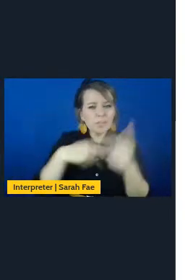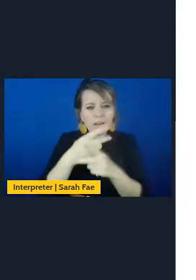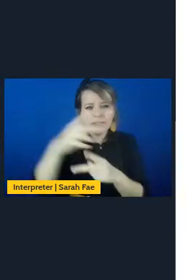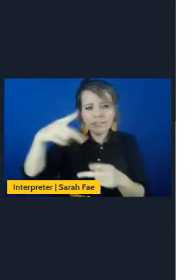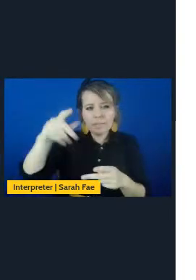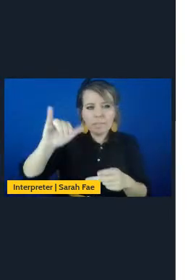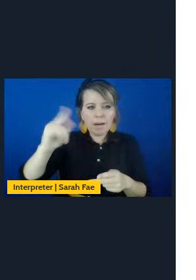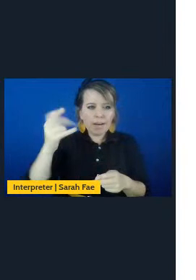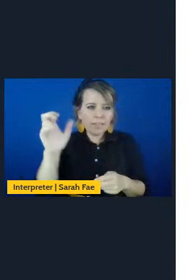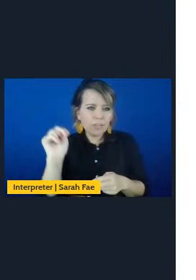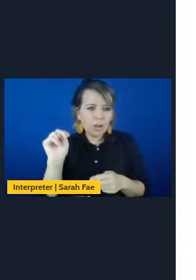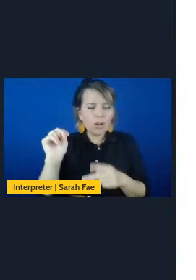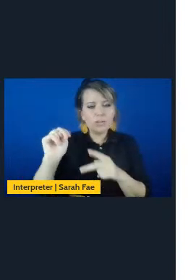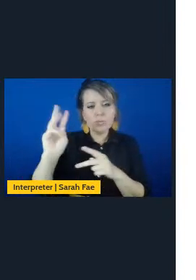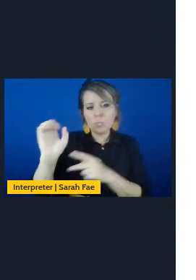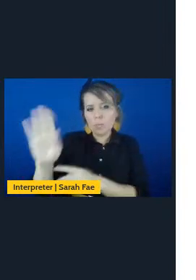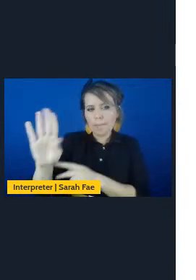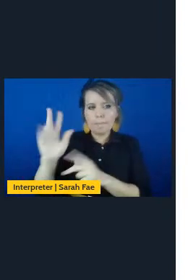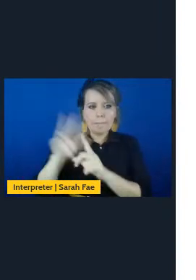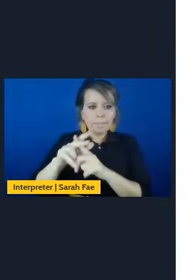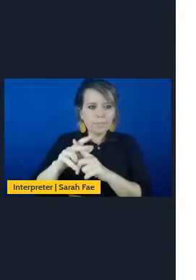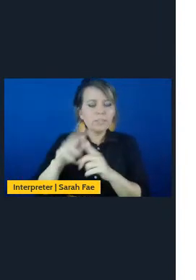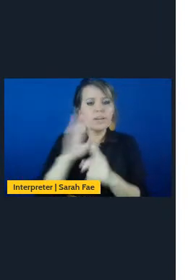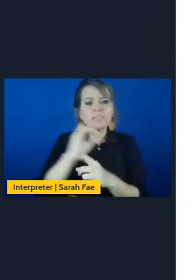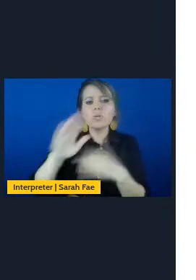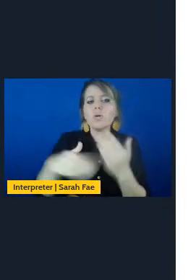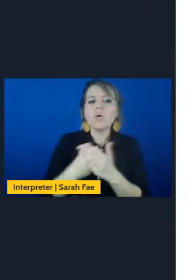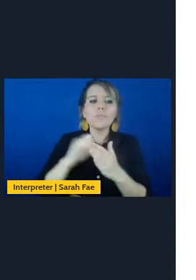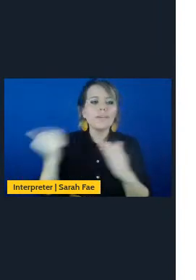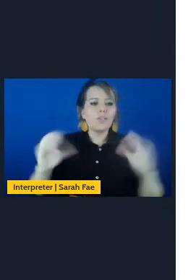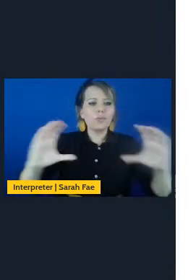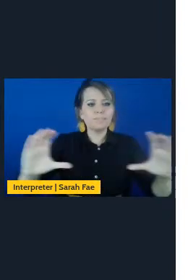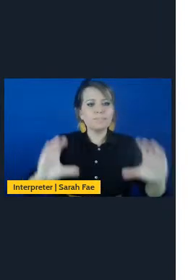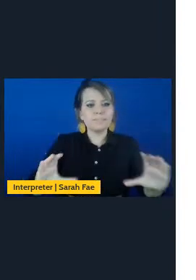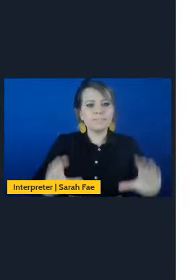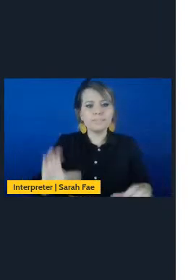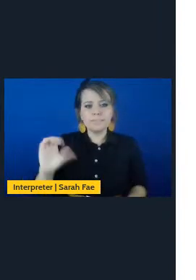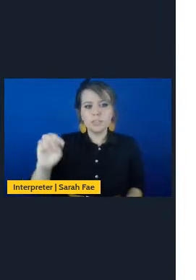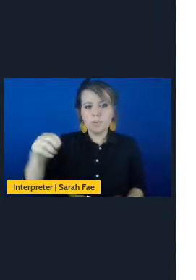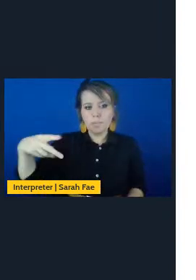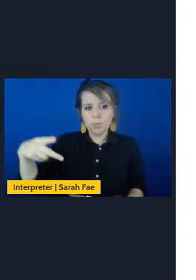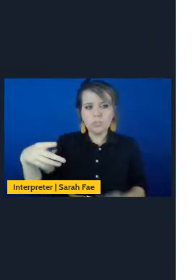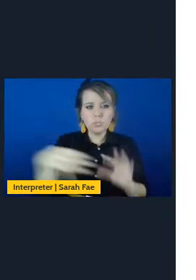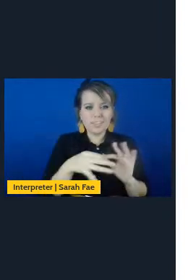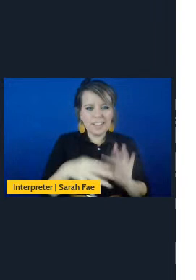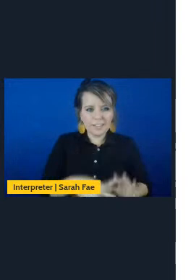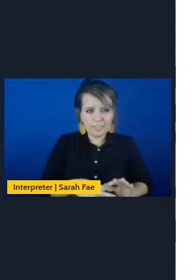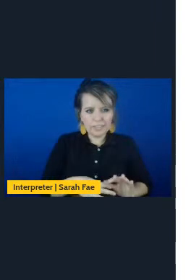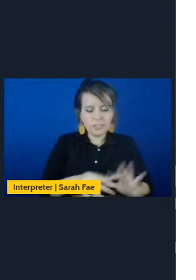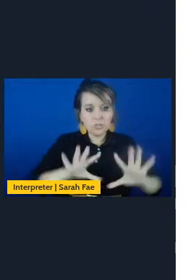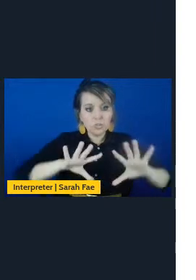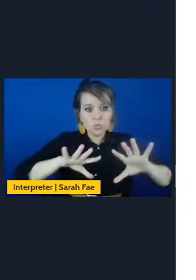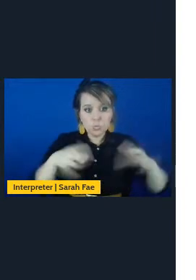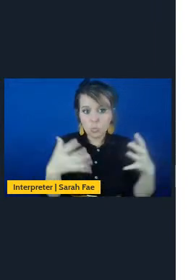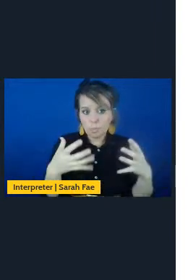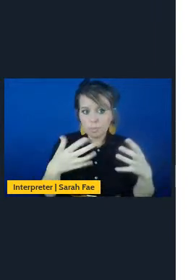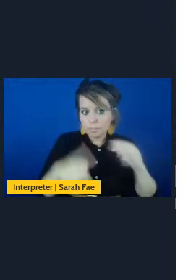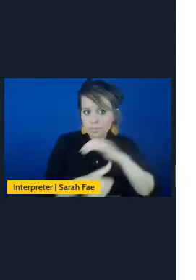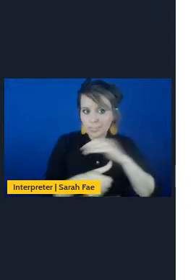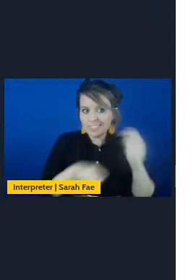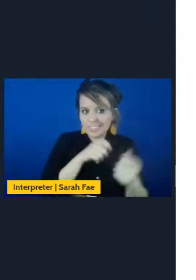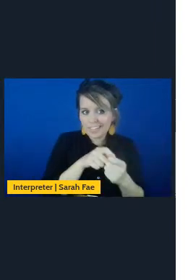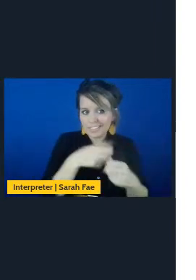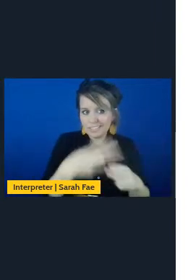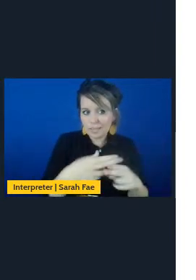web application. And then I have all those other components that are related, grouped under exactly those names as